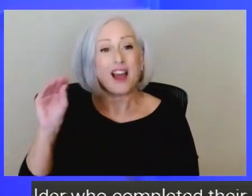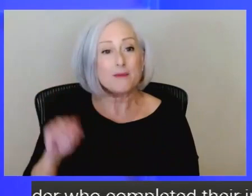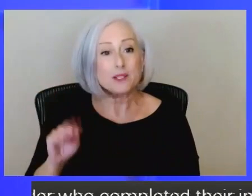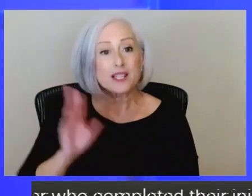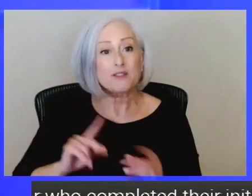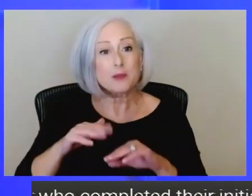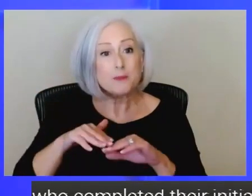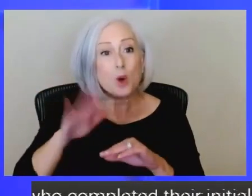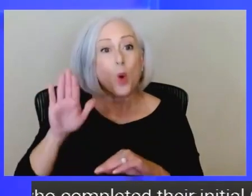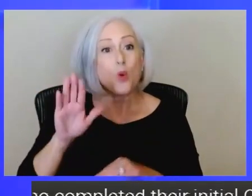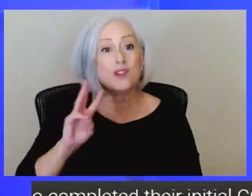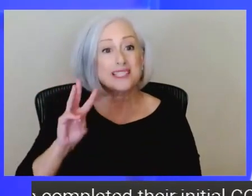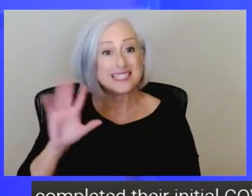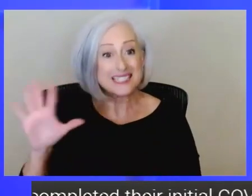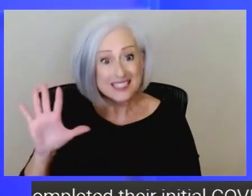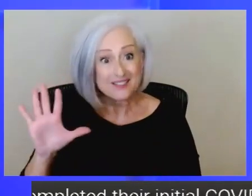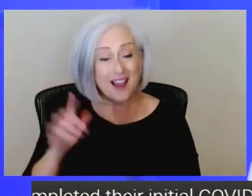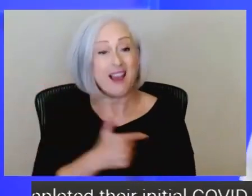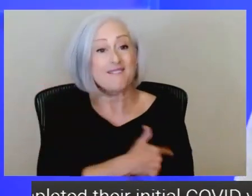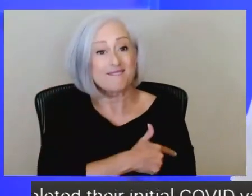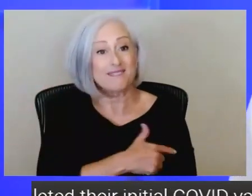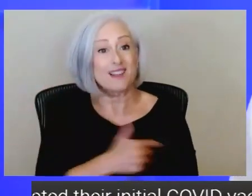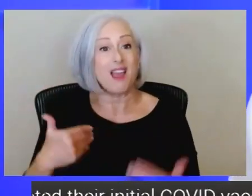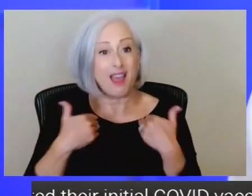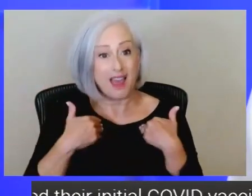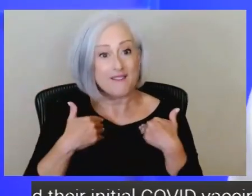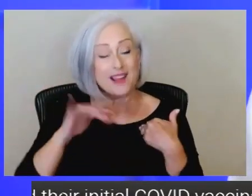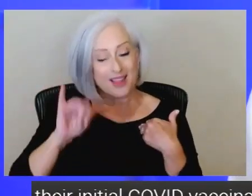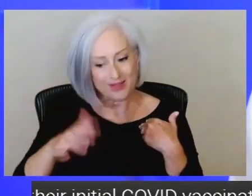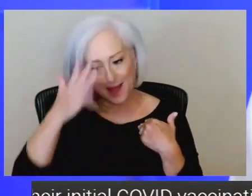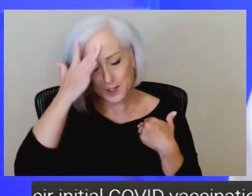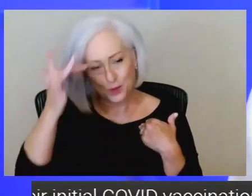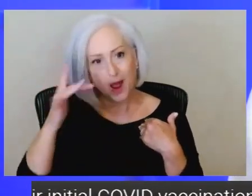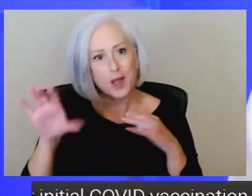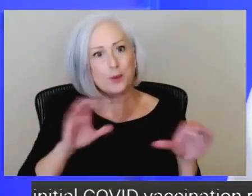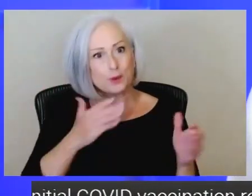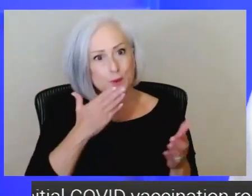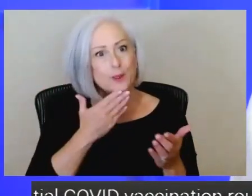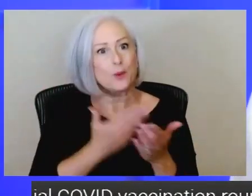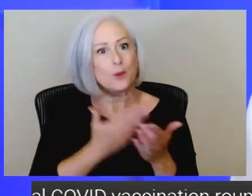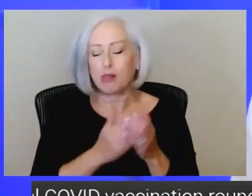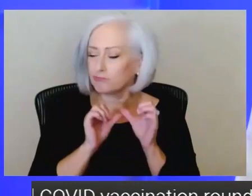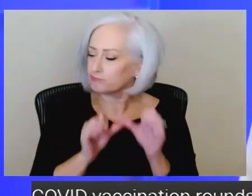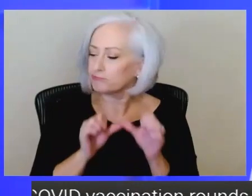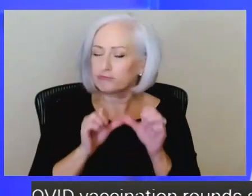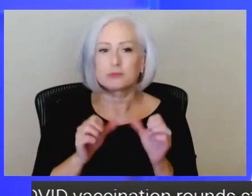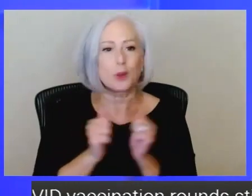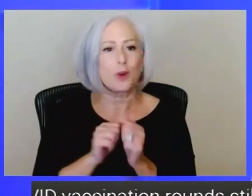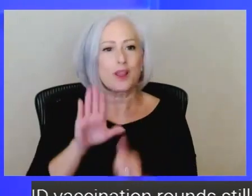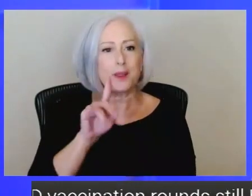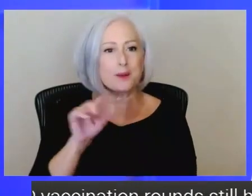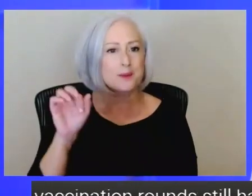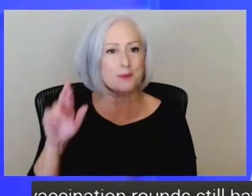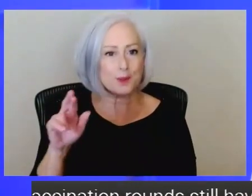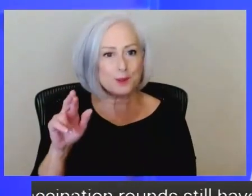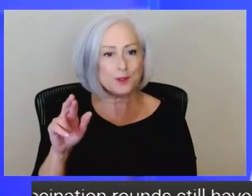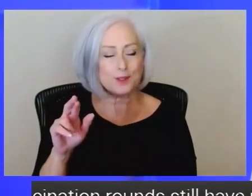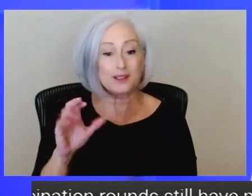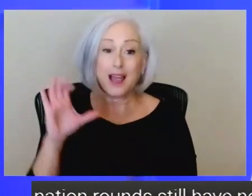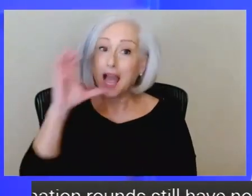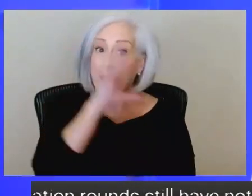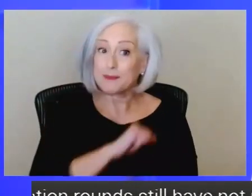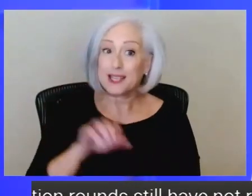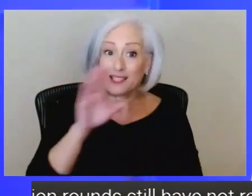reason why people are doing well. And Hawk, we just got to keep them there, keep the booster going. And I think you're right. I'm with you. I bet this fall we're going to be